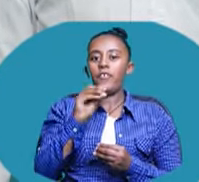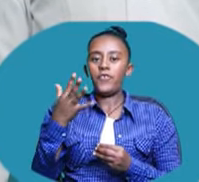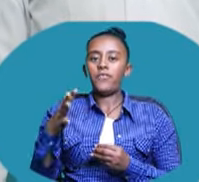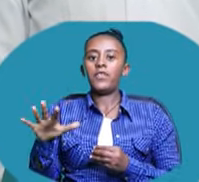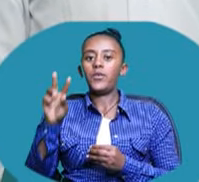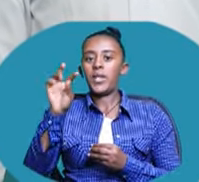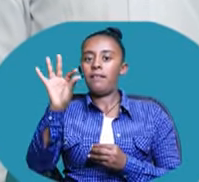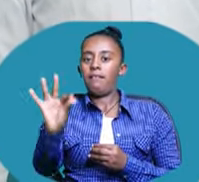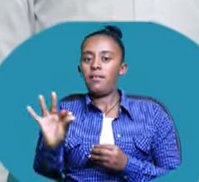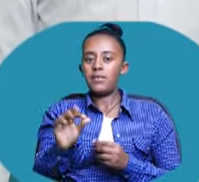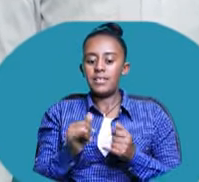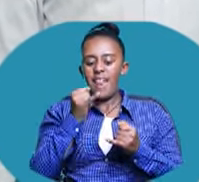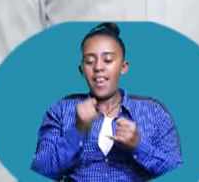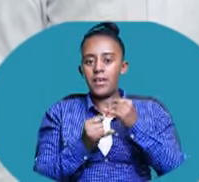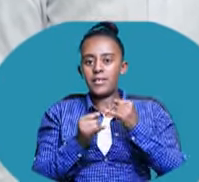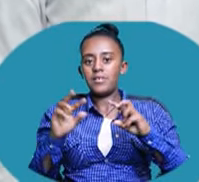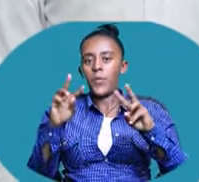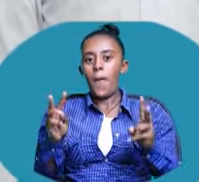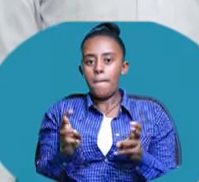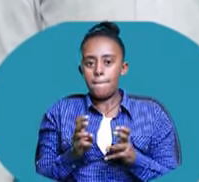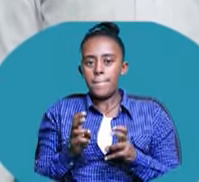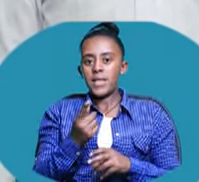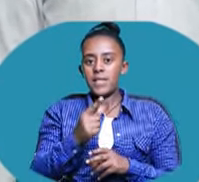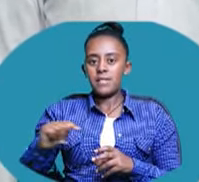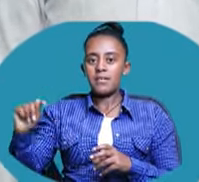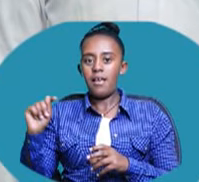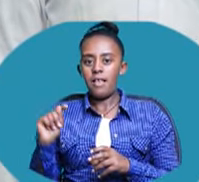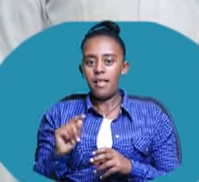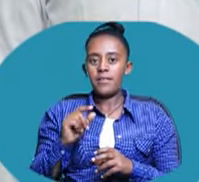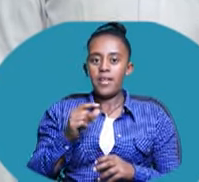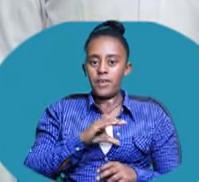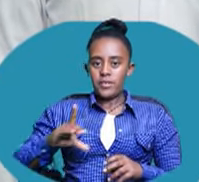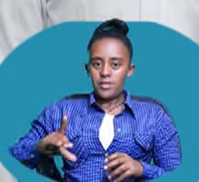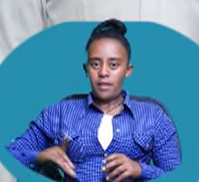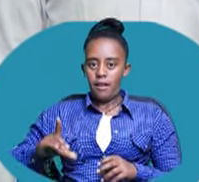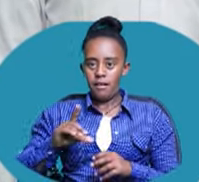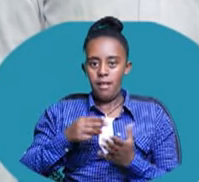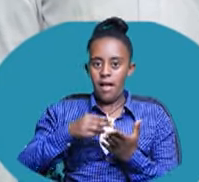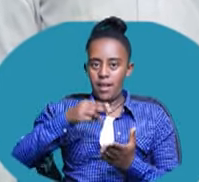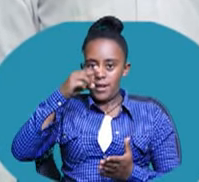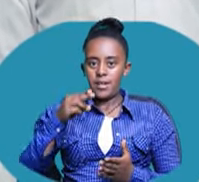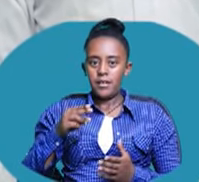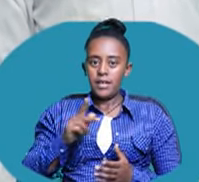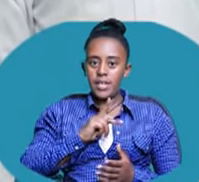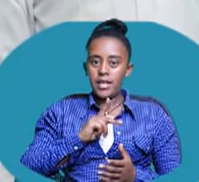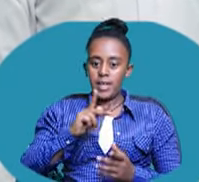1529. The last subtopic, the hegemony of Christian Highland